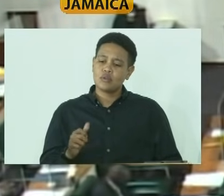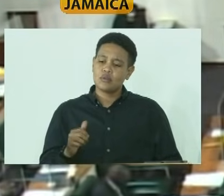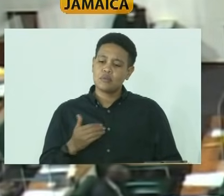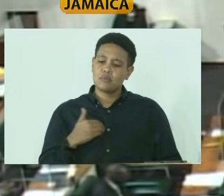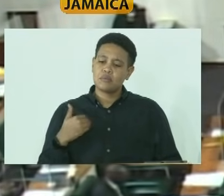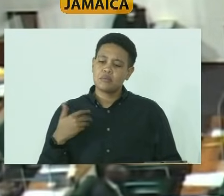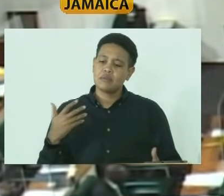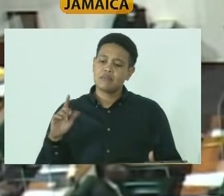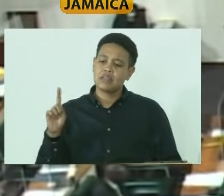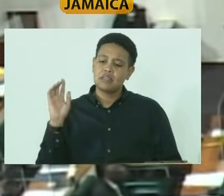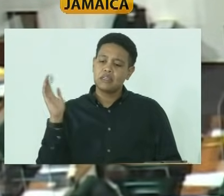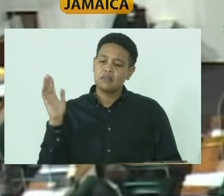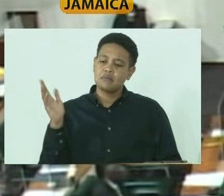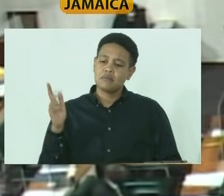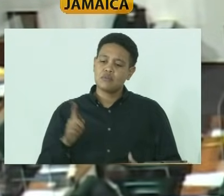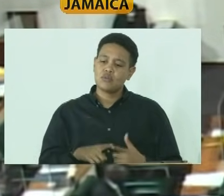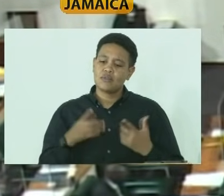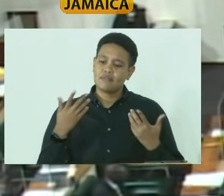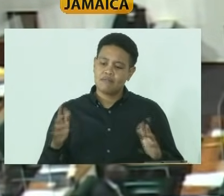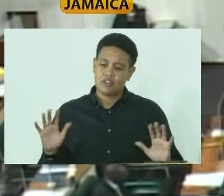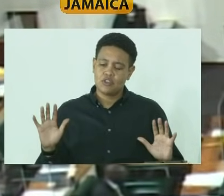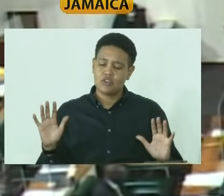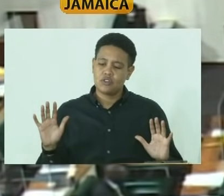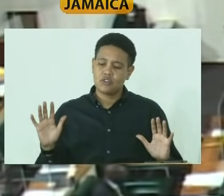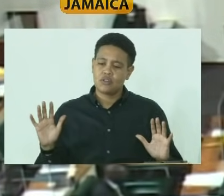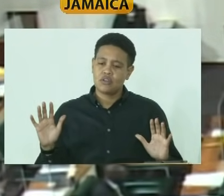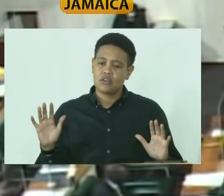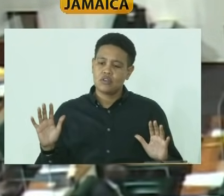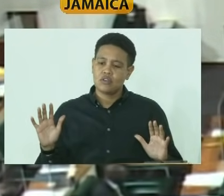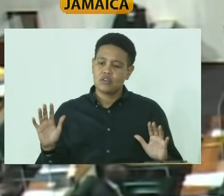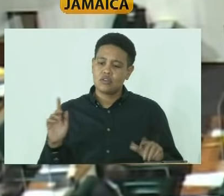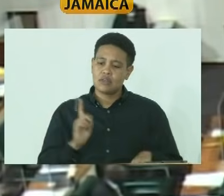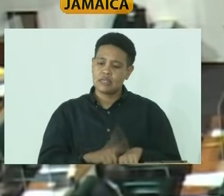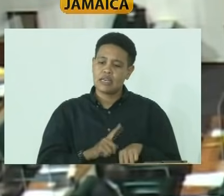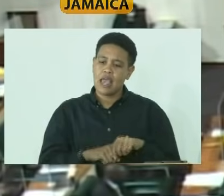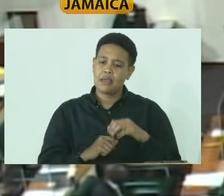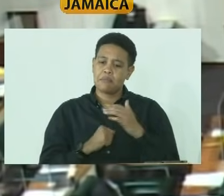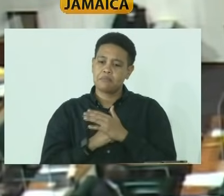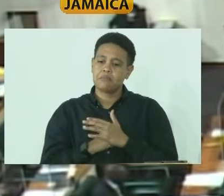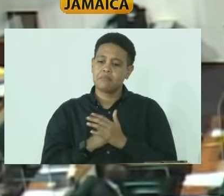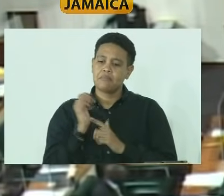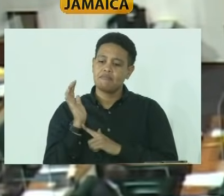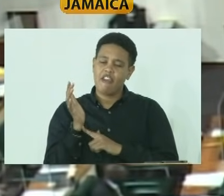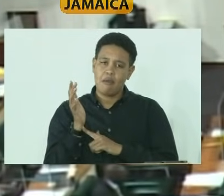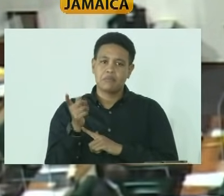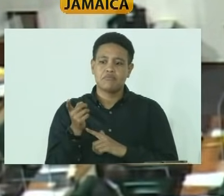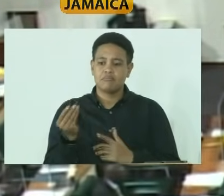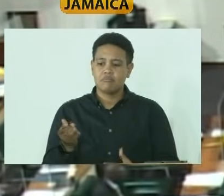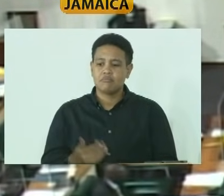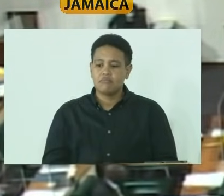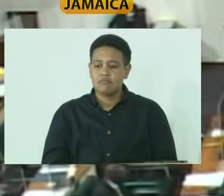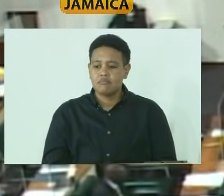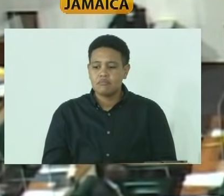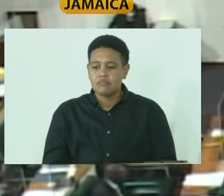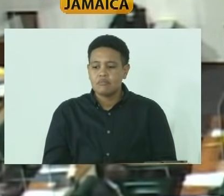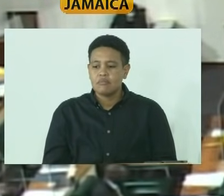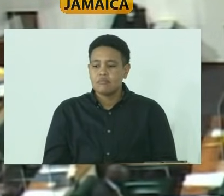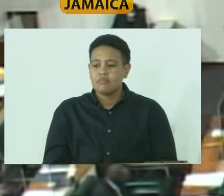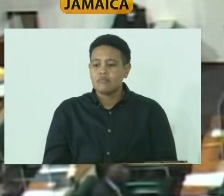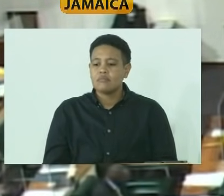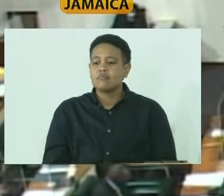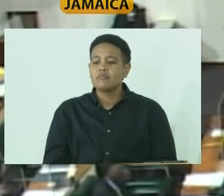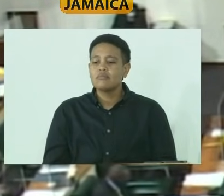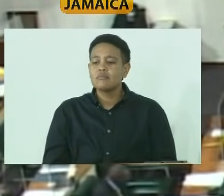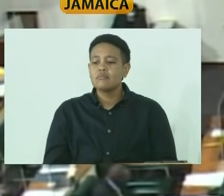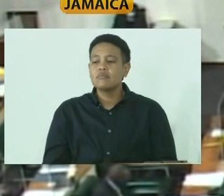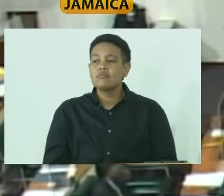continue his speech to its conclusion, notwithstanding the time limit on speeches. The question before the